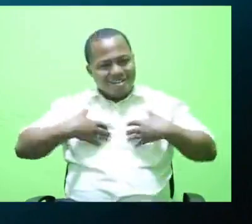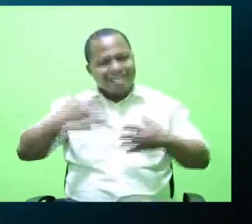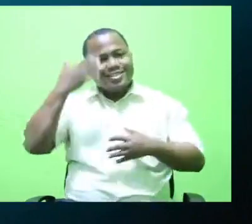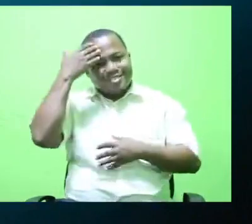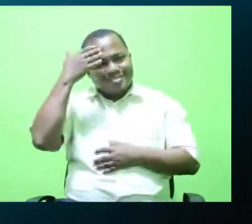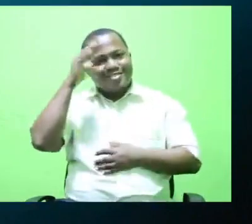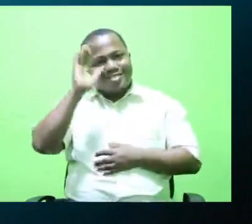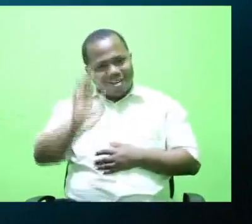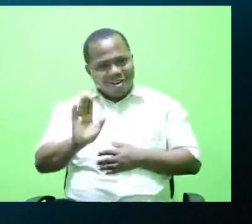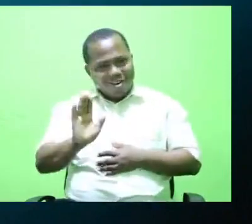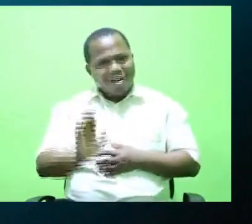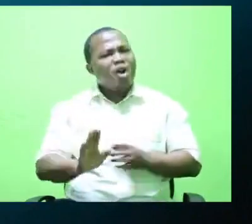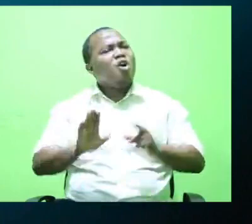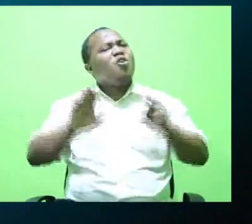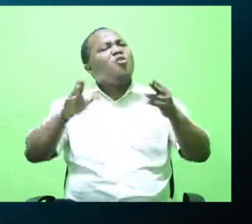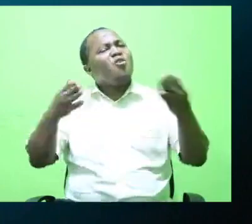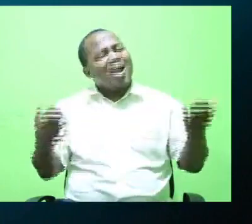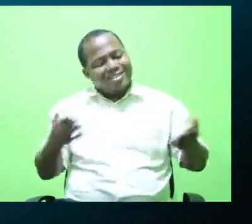I want to know.